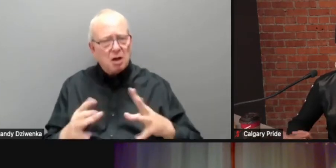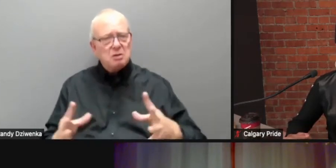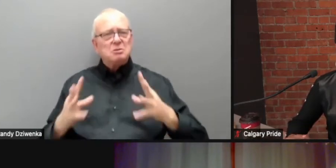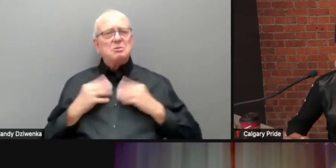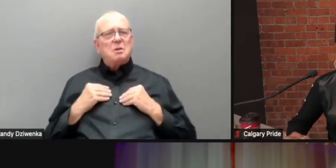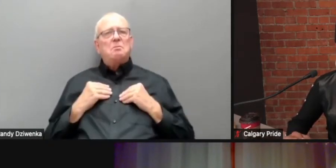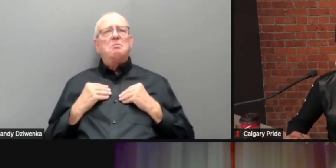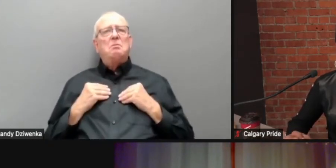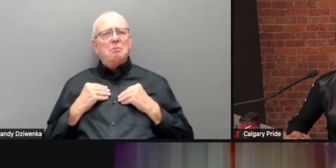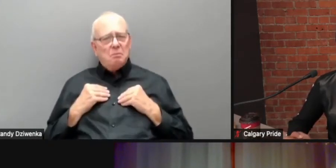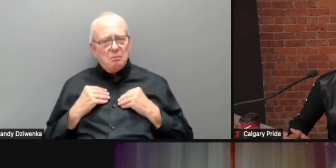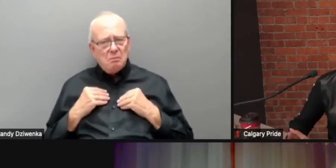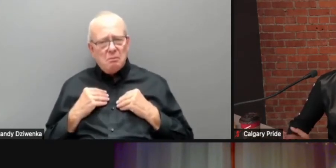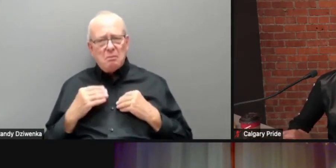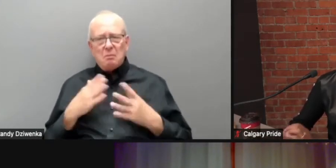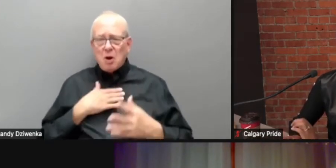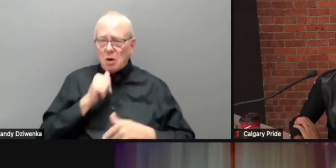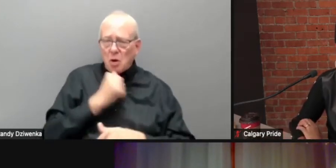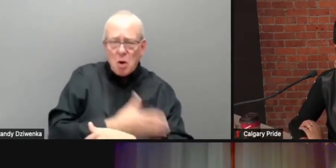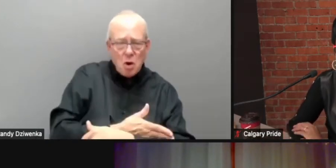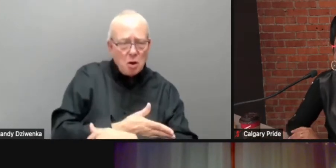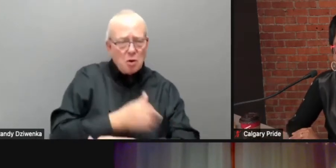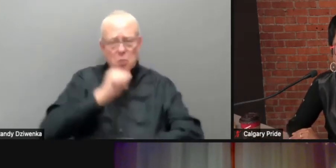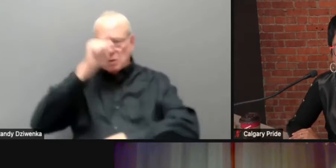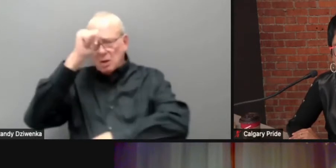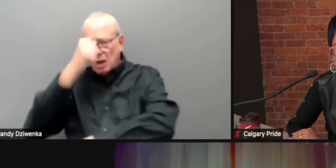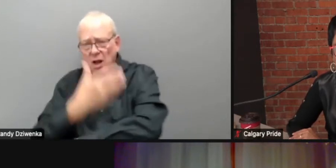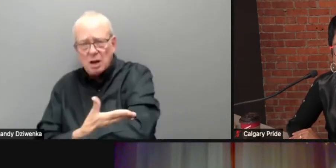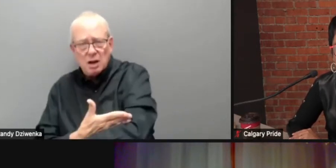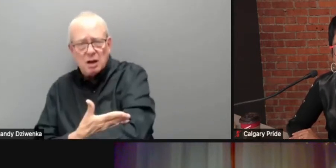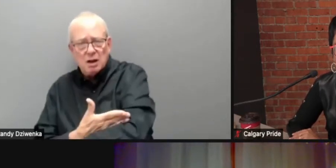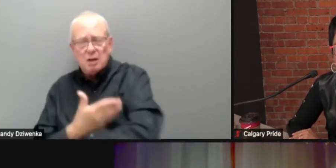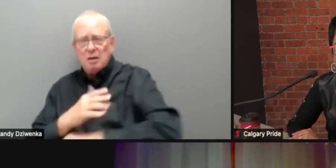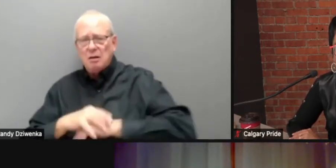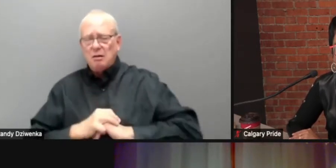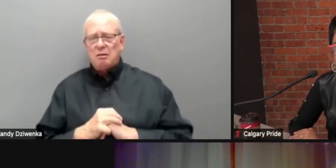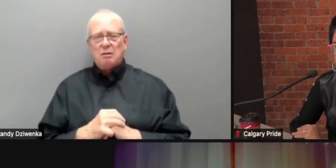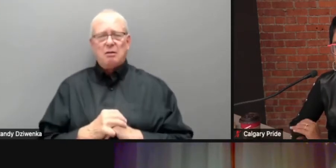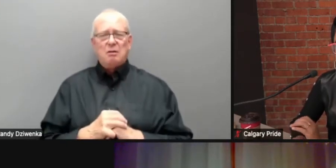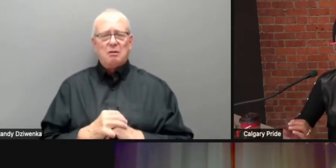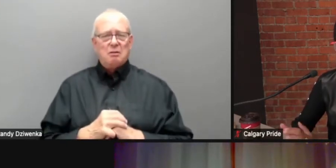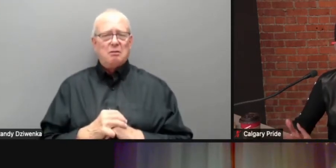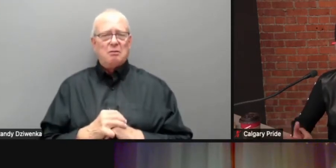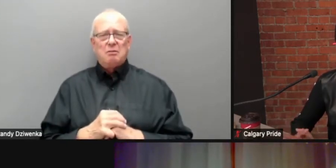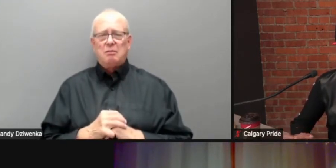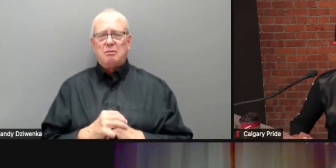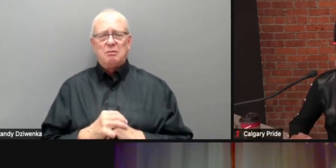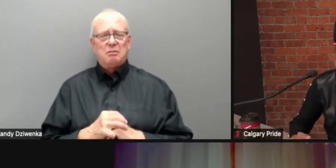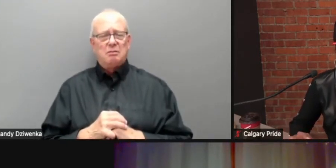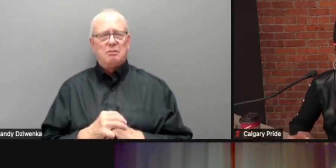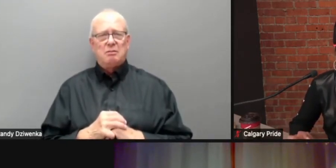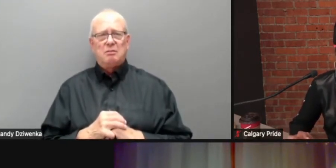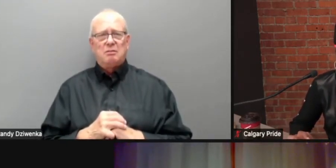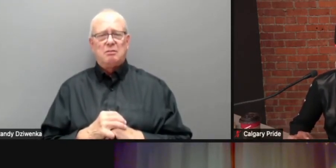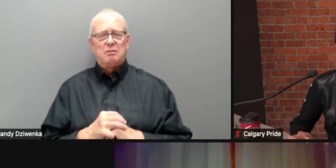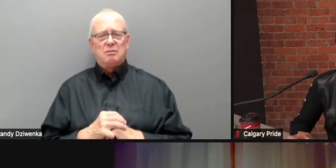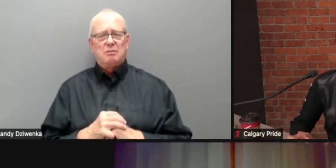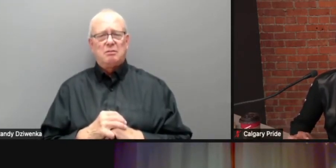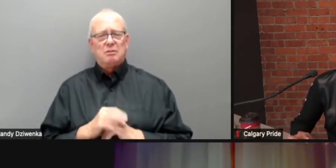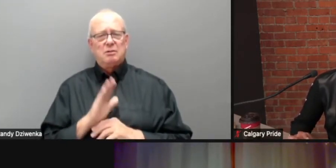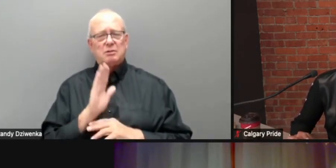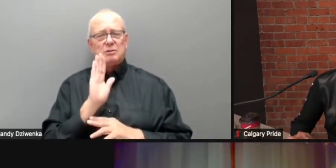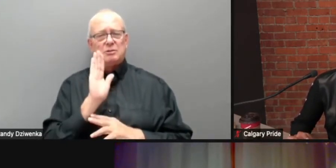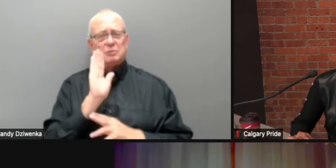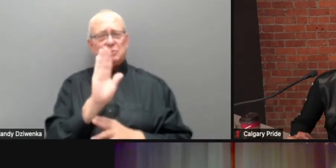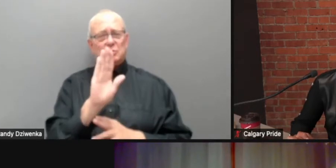willing and willing to go on this journey of learning. On the show, we witnessed